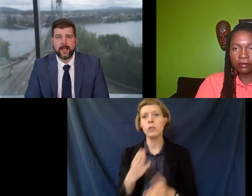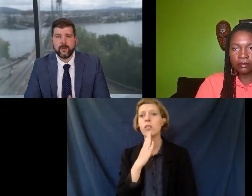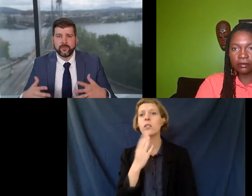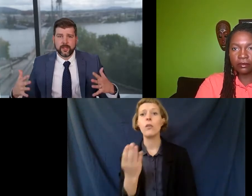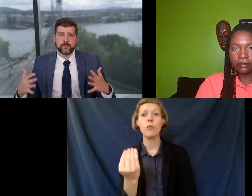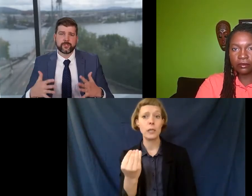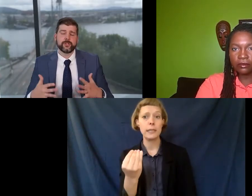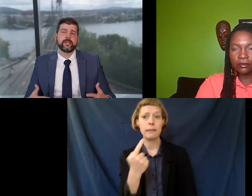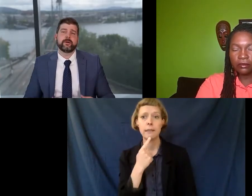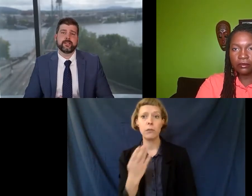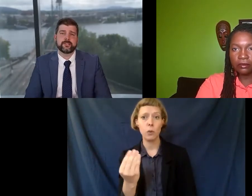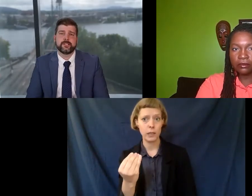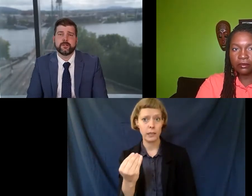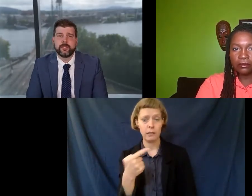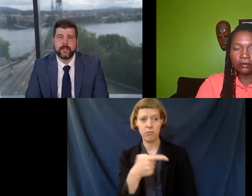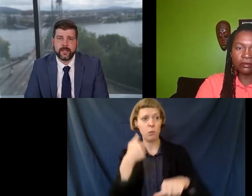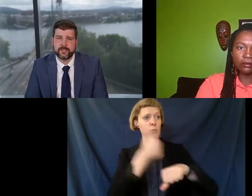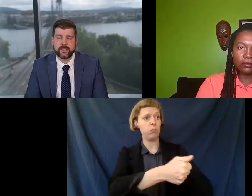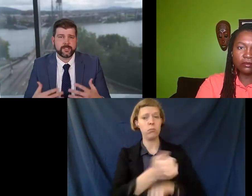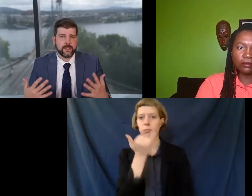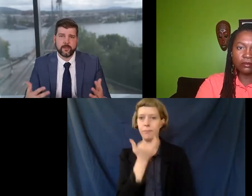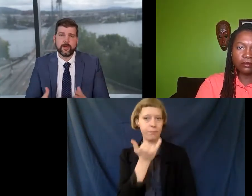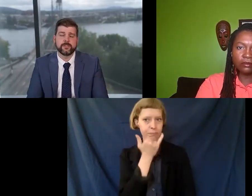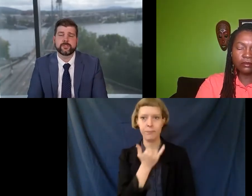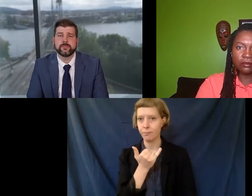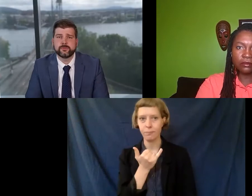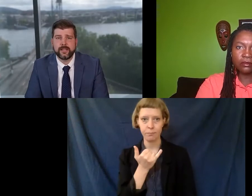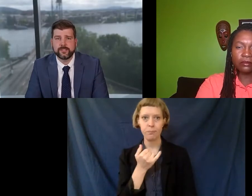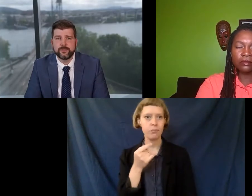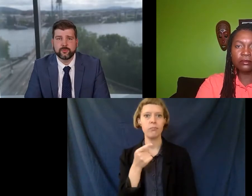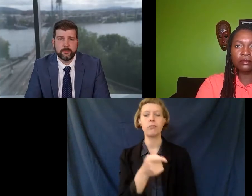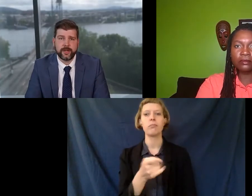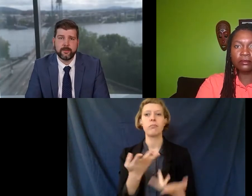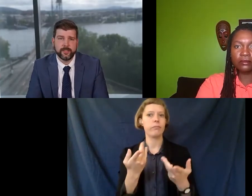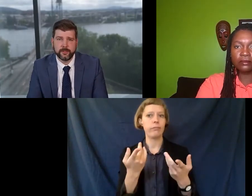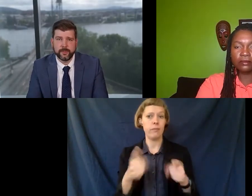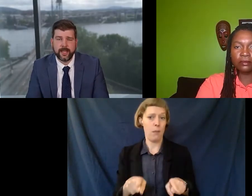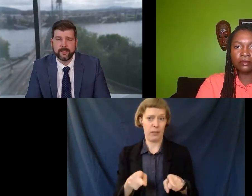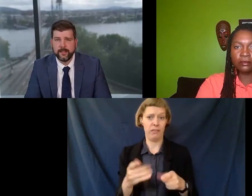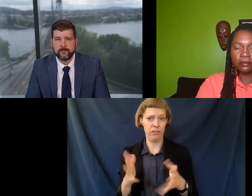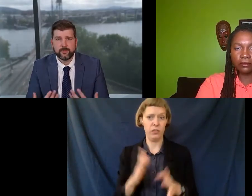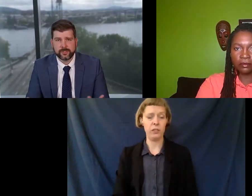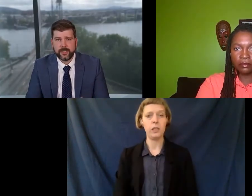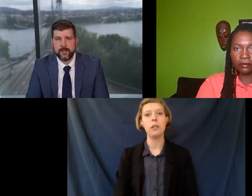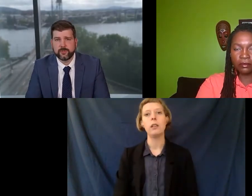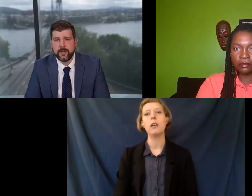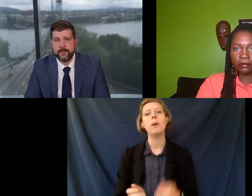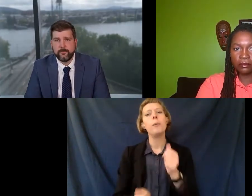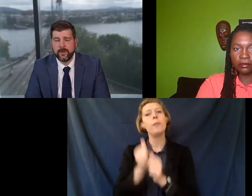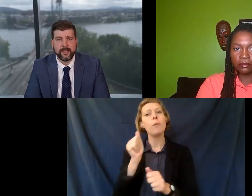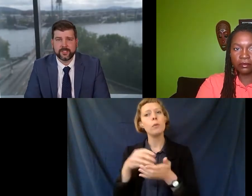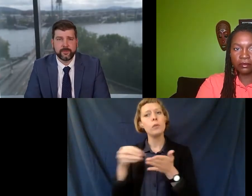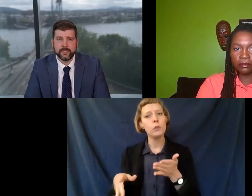saw how they were treated by the system. And I should say, I taught in the public schools. My students were predominantly Black. Of course, I was